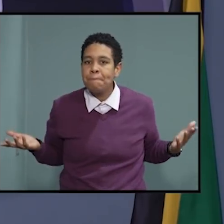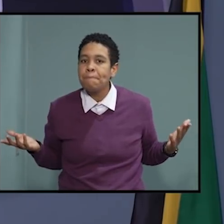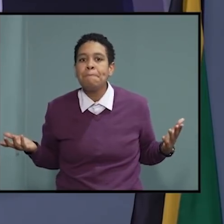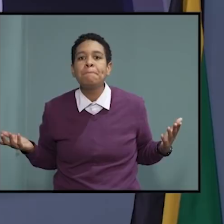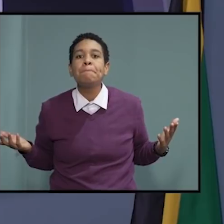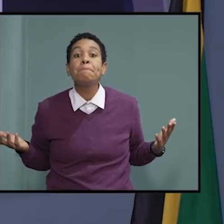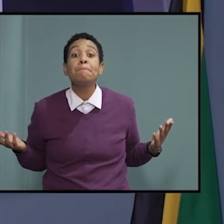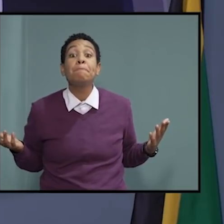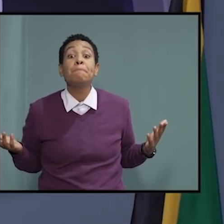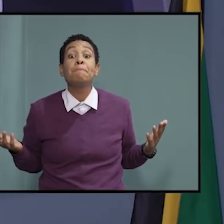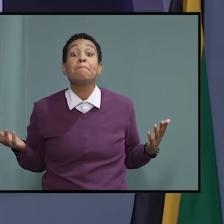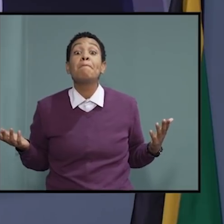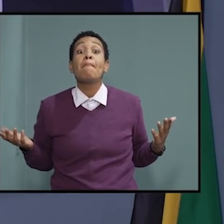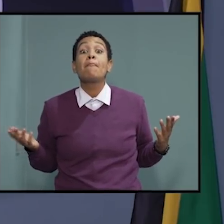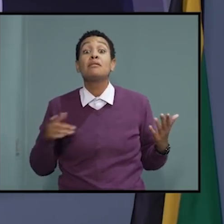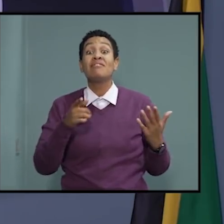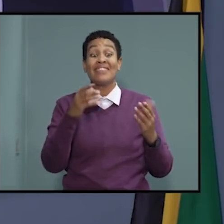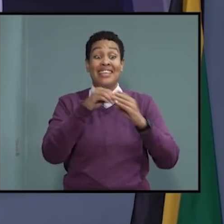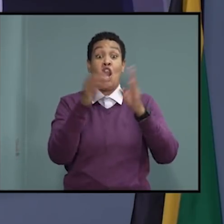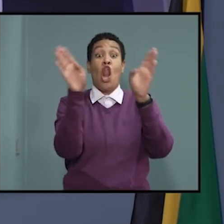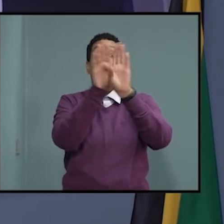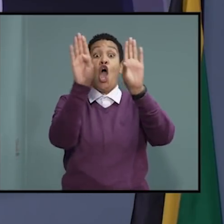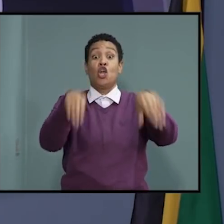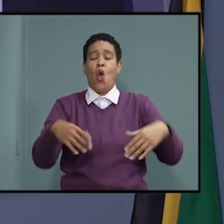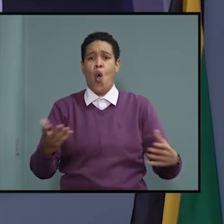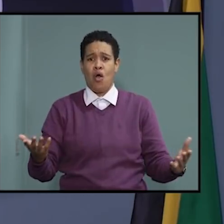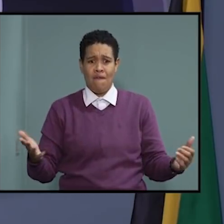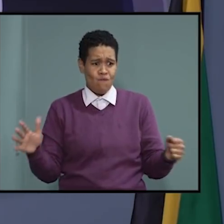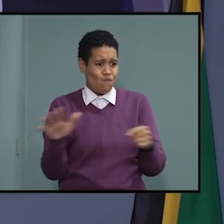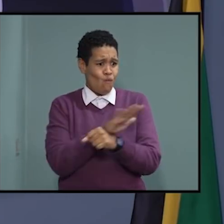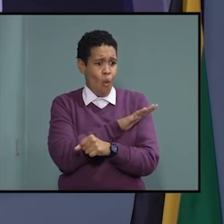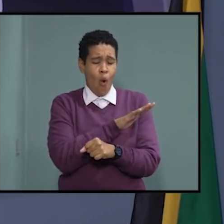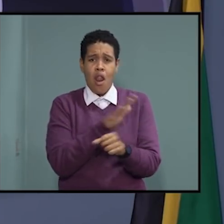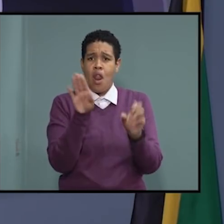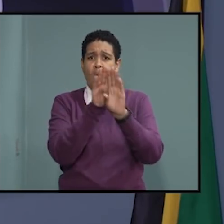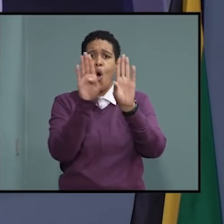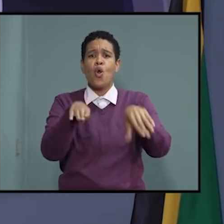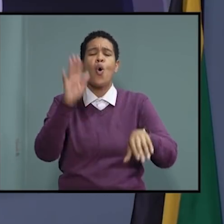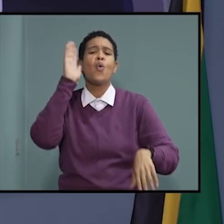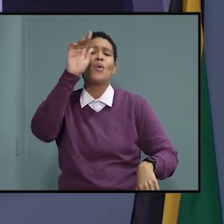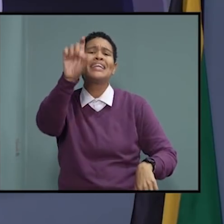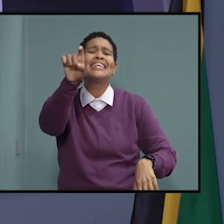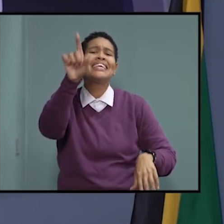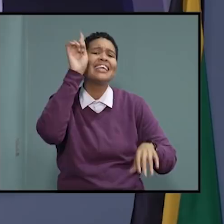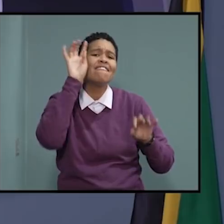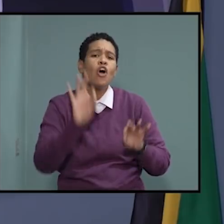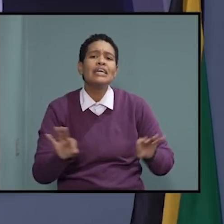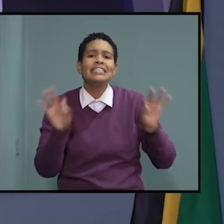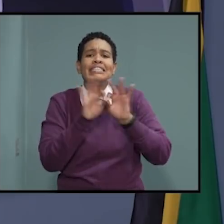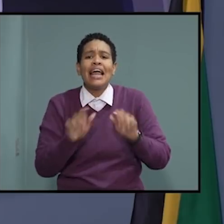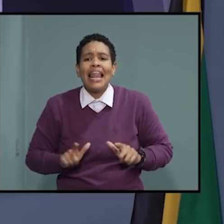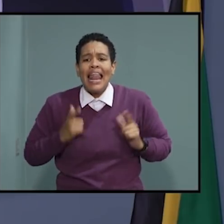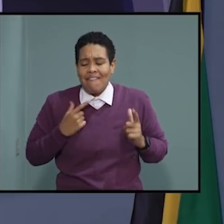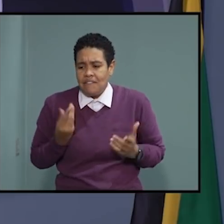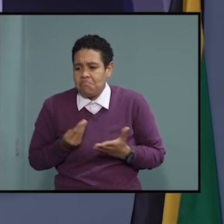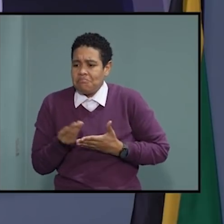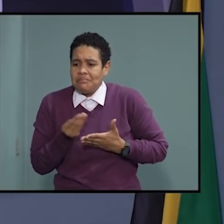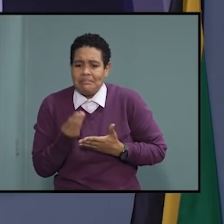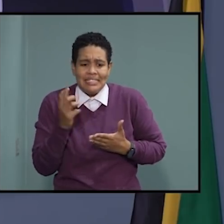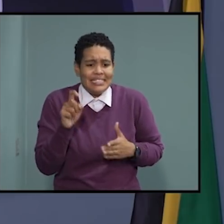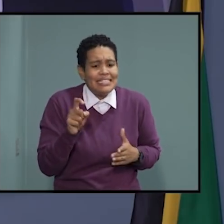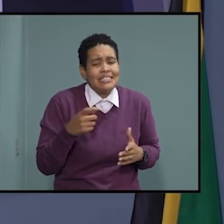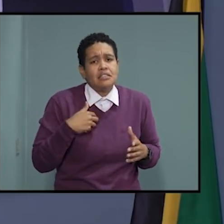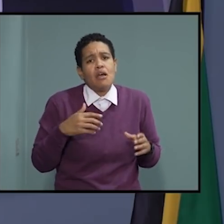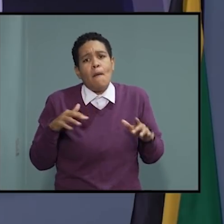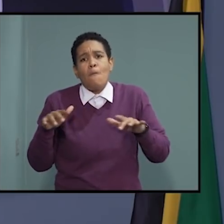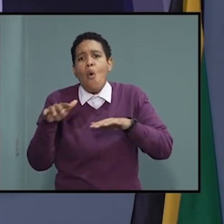Even in a complete lockdown, there will be need for the essentials of life. Movement